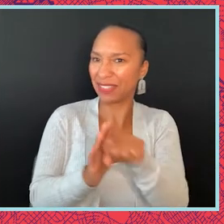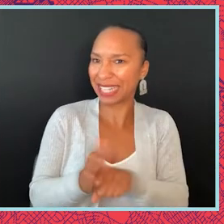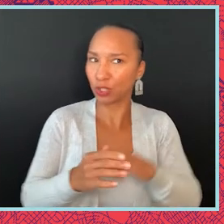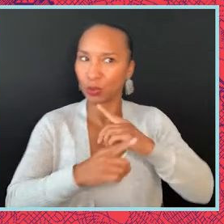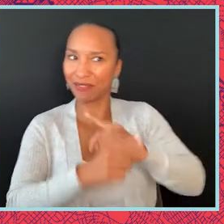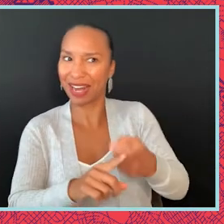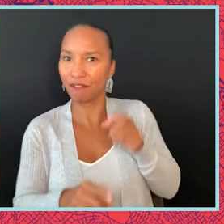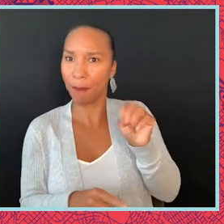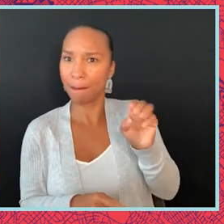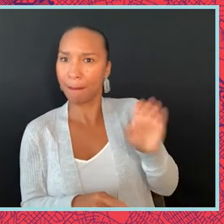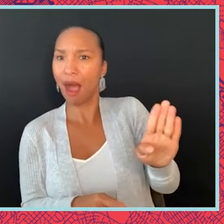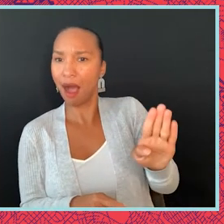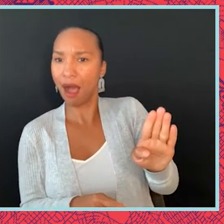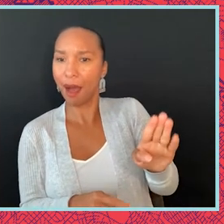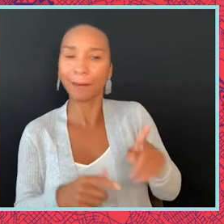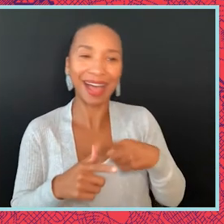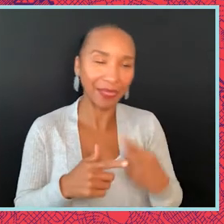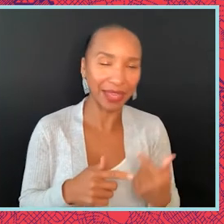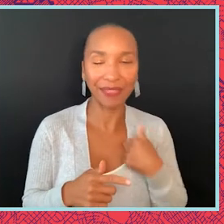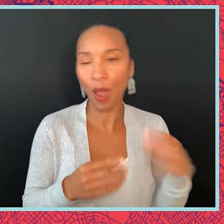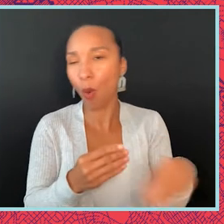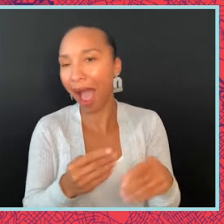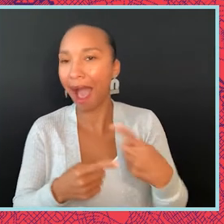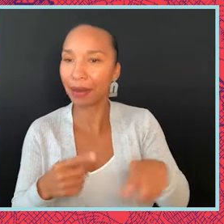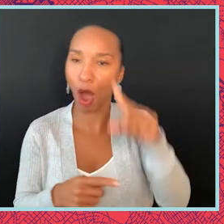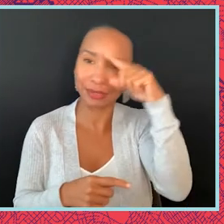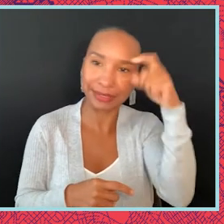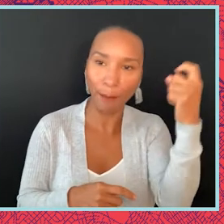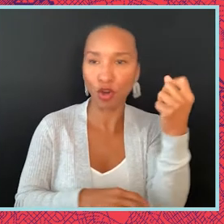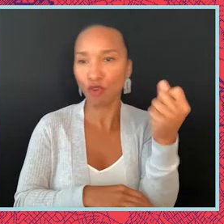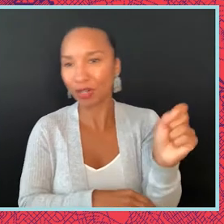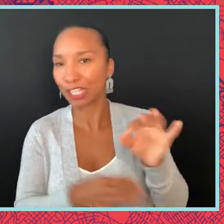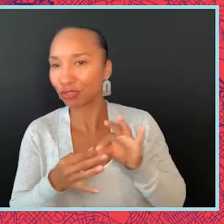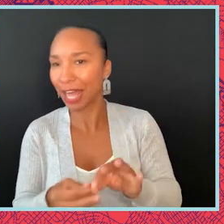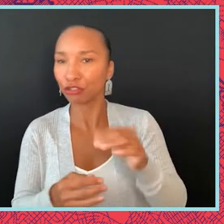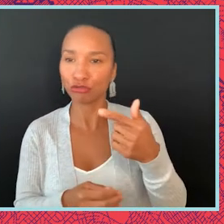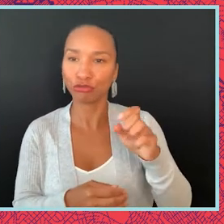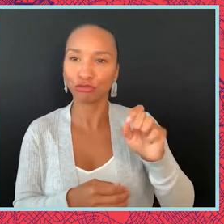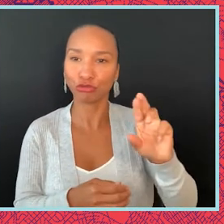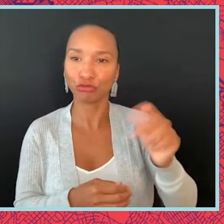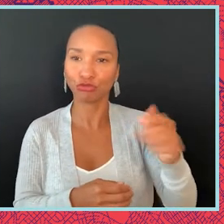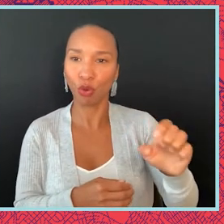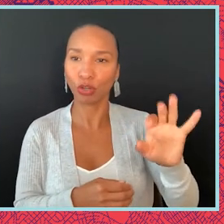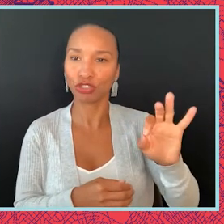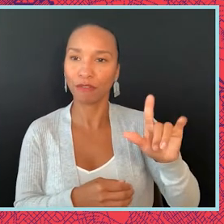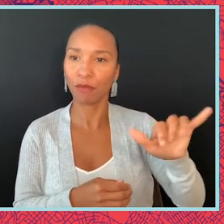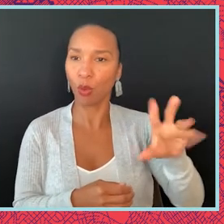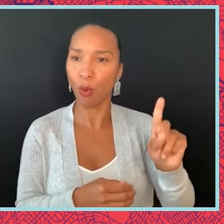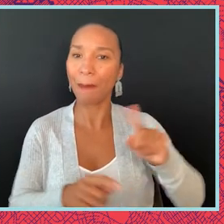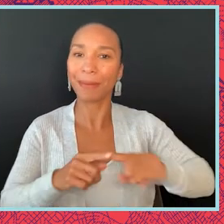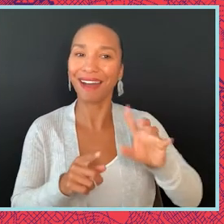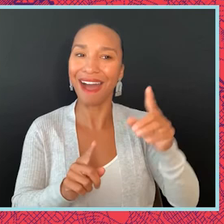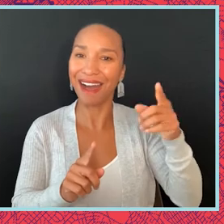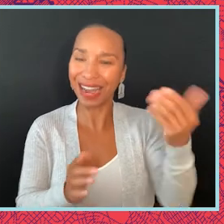to defend it from the mobs. And they'd also throw in the summer protests around George Floyd. And the fact of the matter